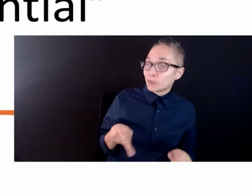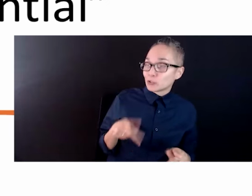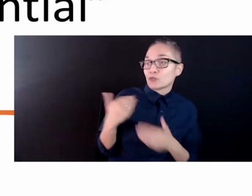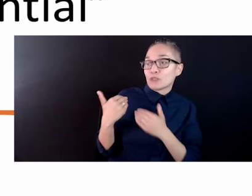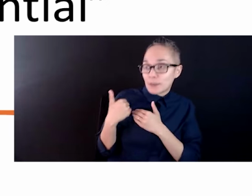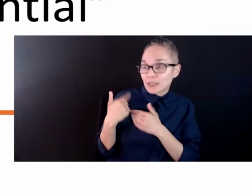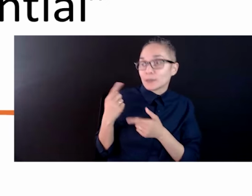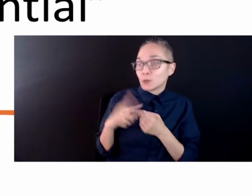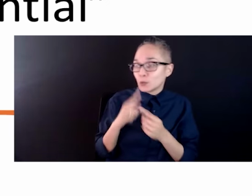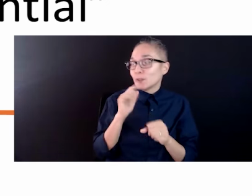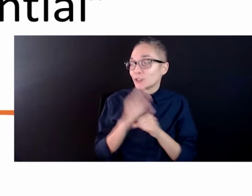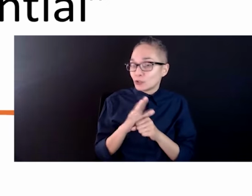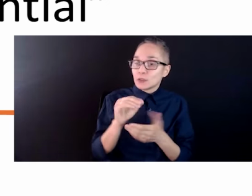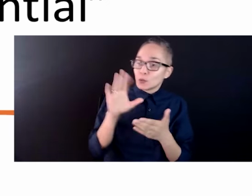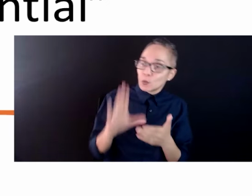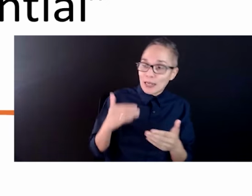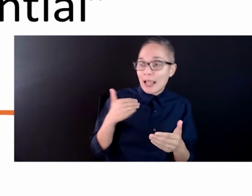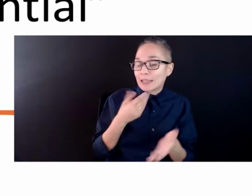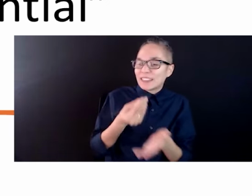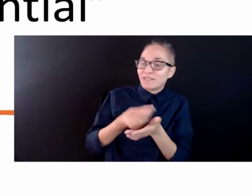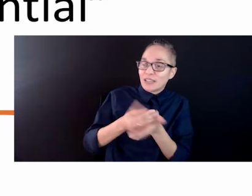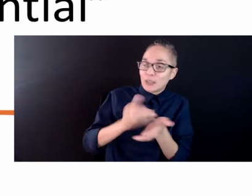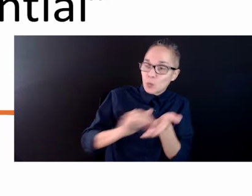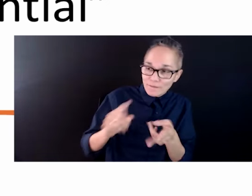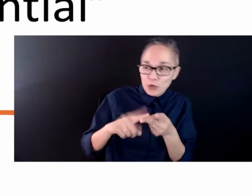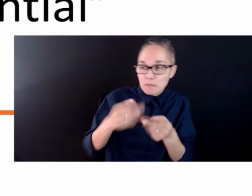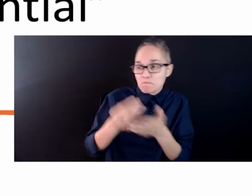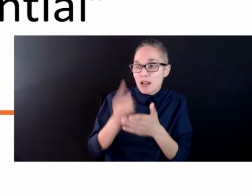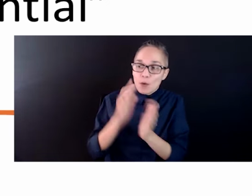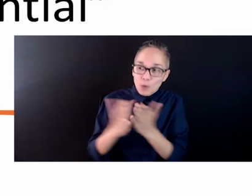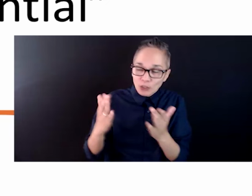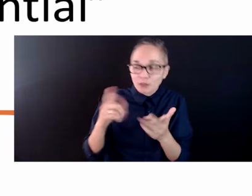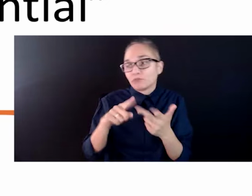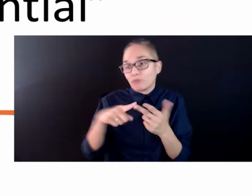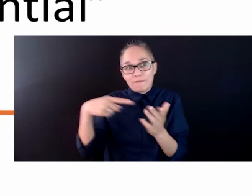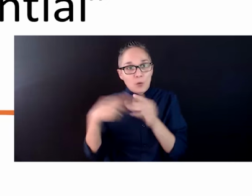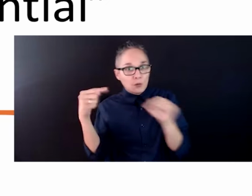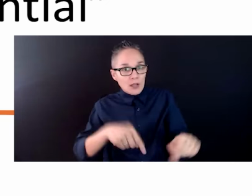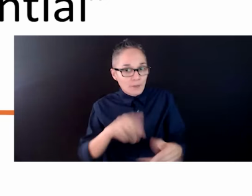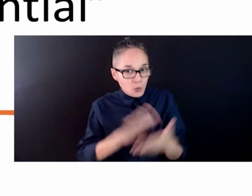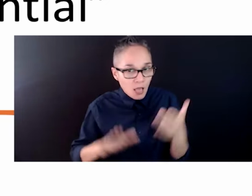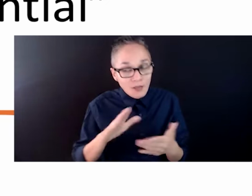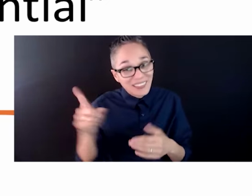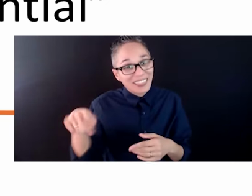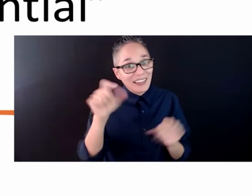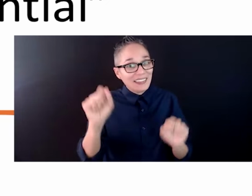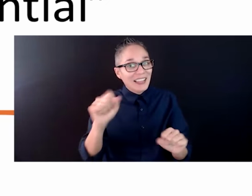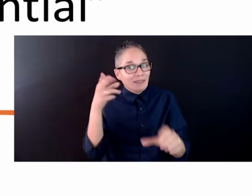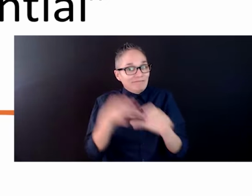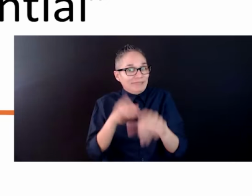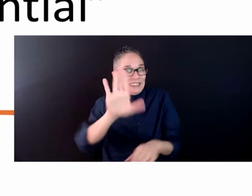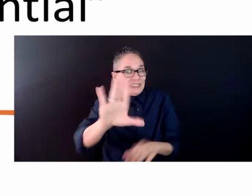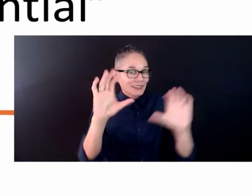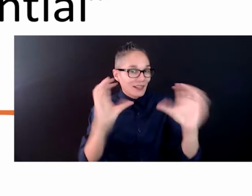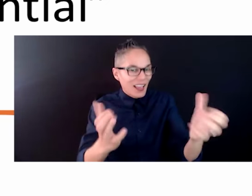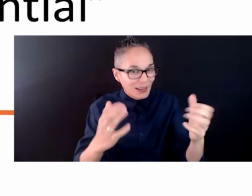responsible to ensure that a student has their fee waiver, has the money for the books, that can afford to come to college so that they can sit in his class.